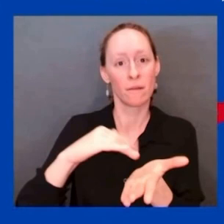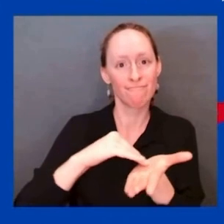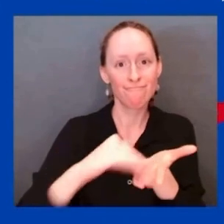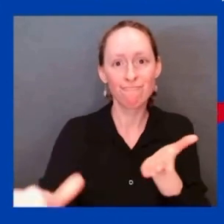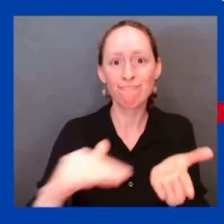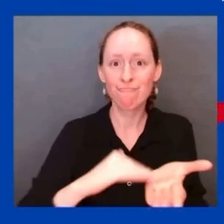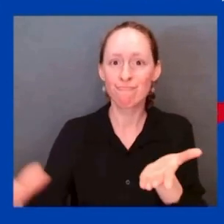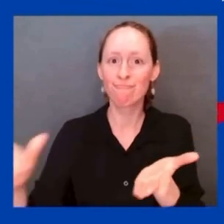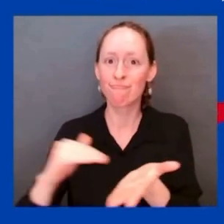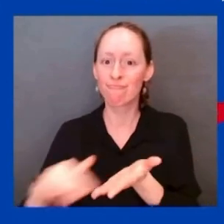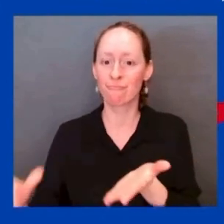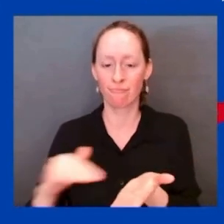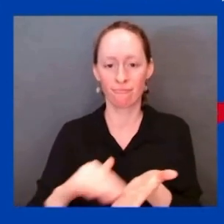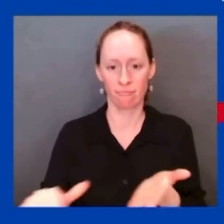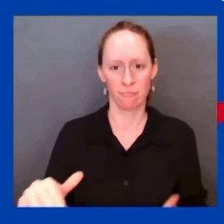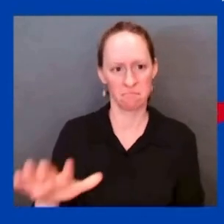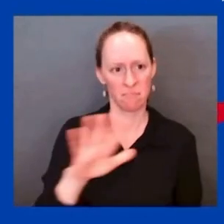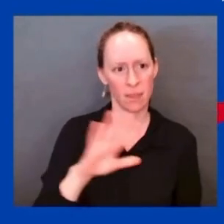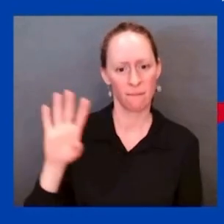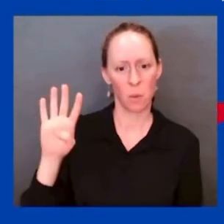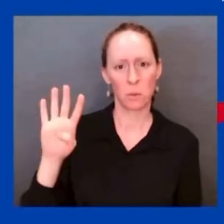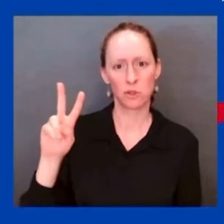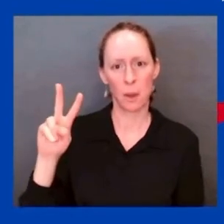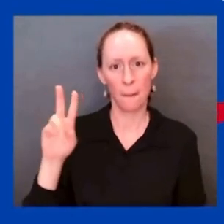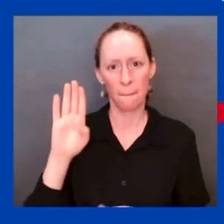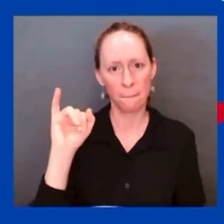And by the way, the program is still there.